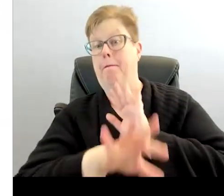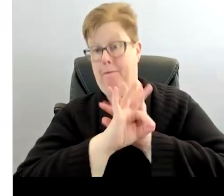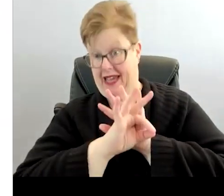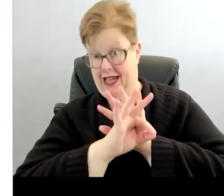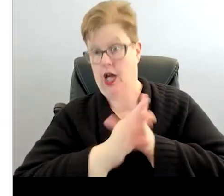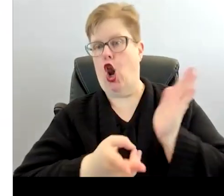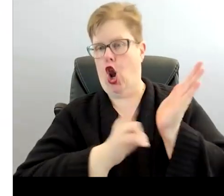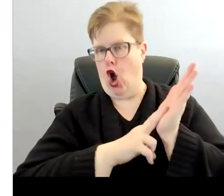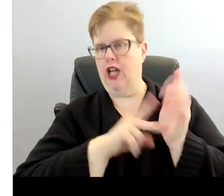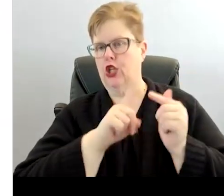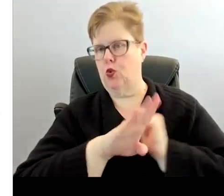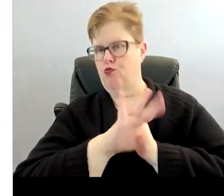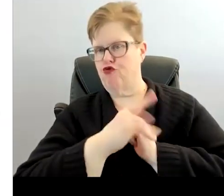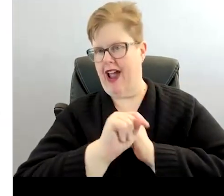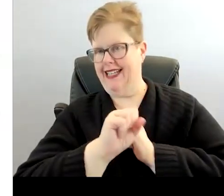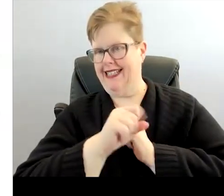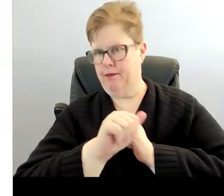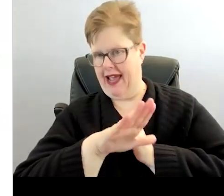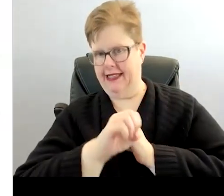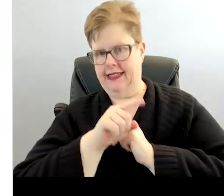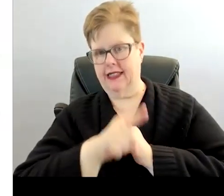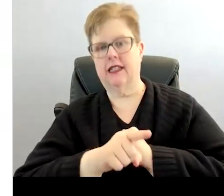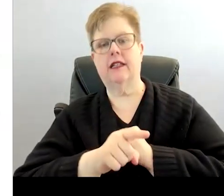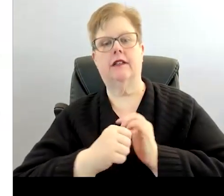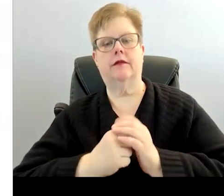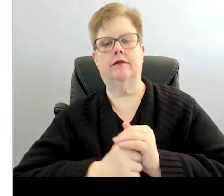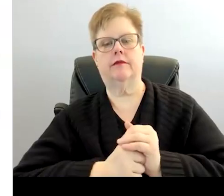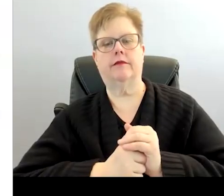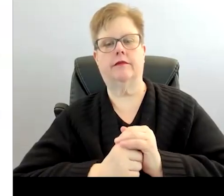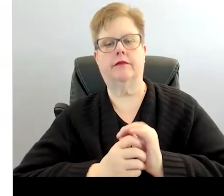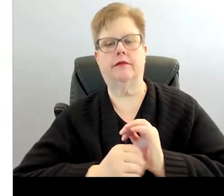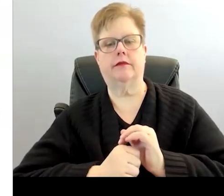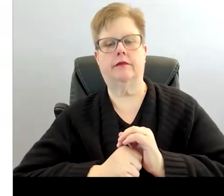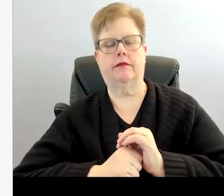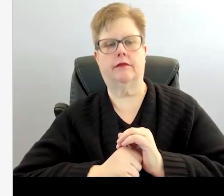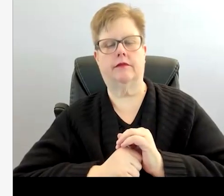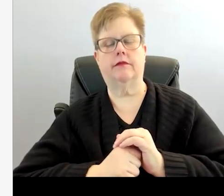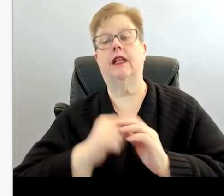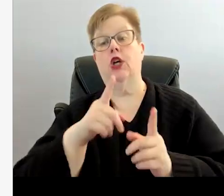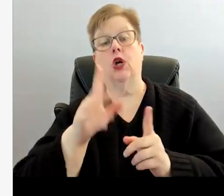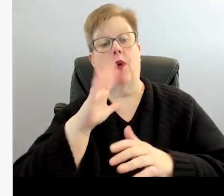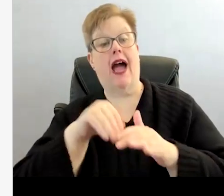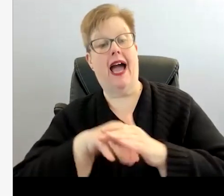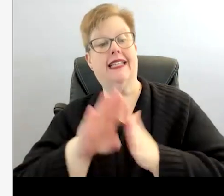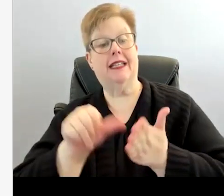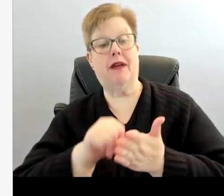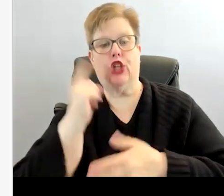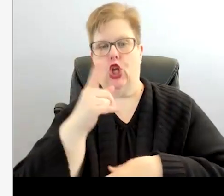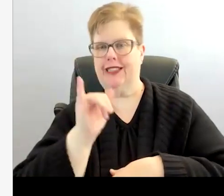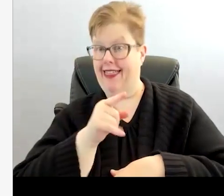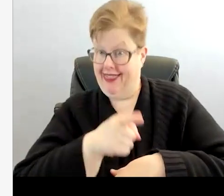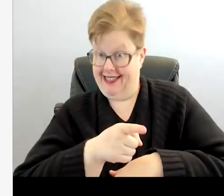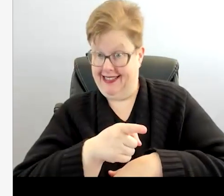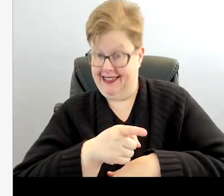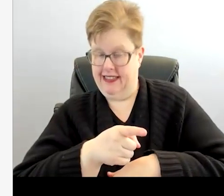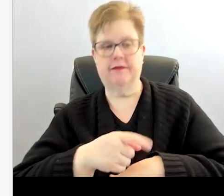to Brightspace. At that point, you will be able to access a page that looks like this.